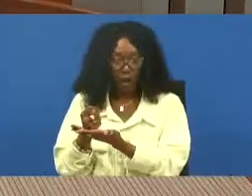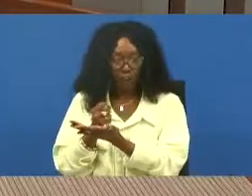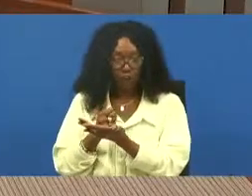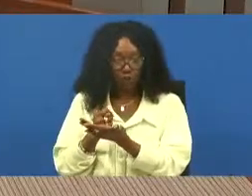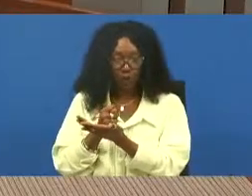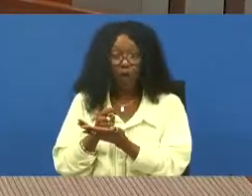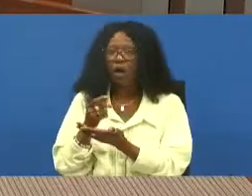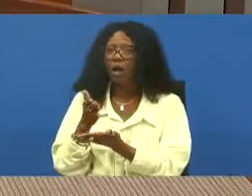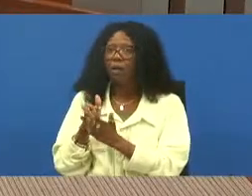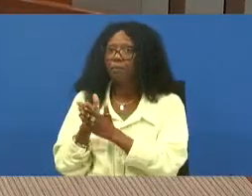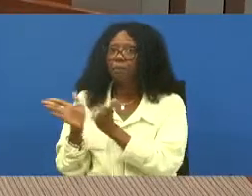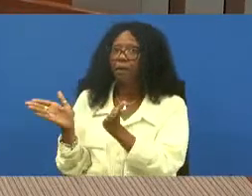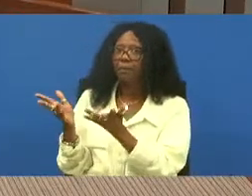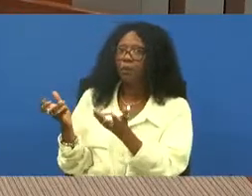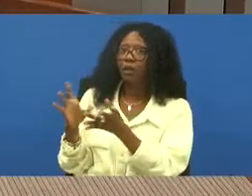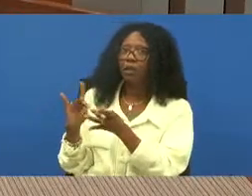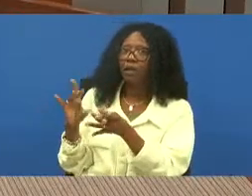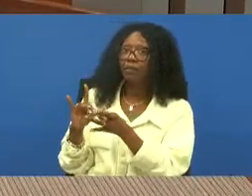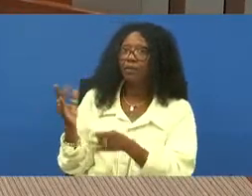Anyone here wishing to speak on this item?